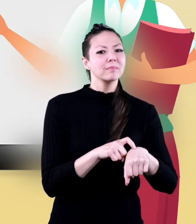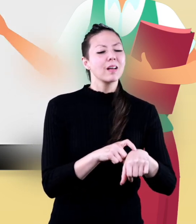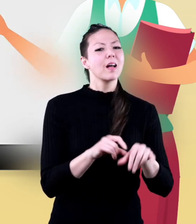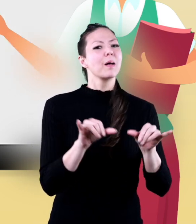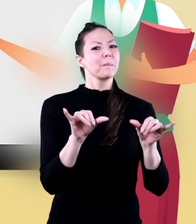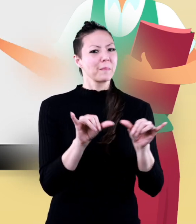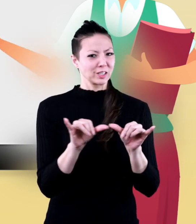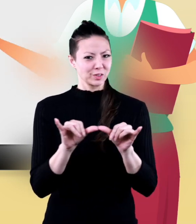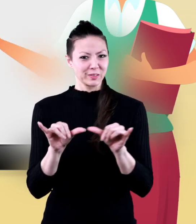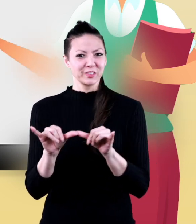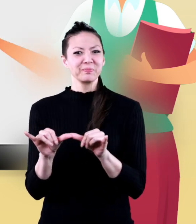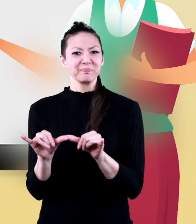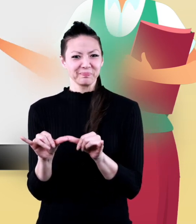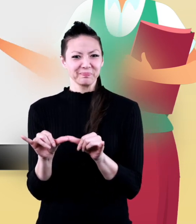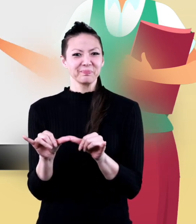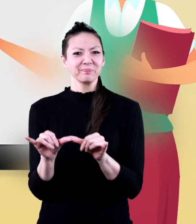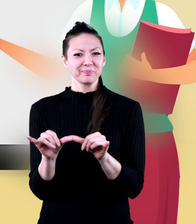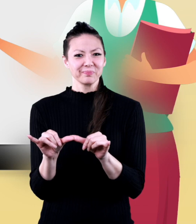and time,